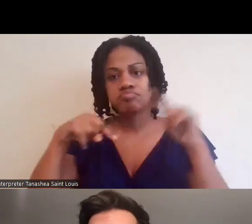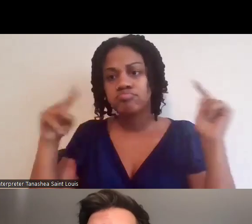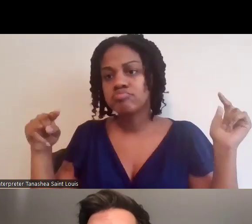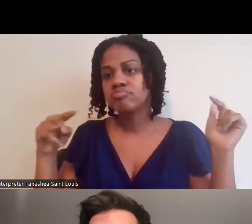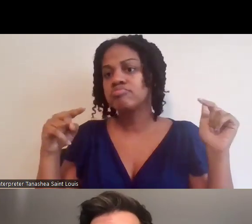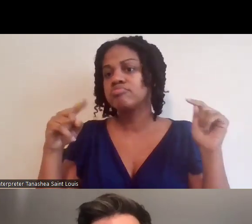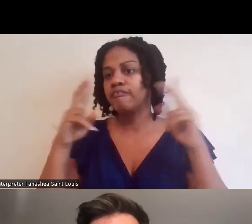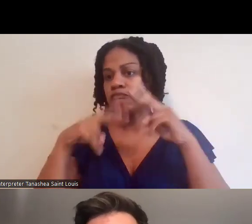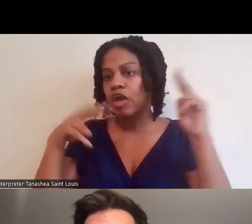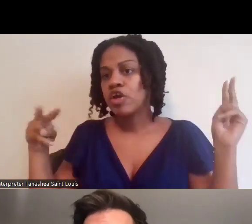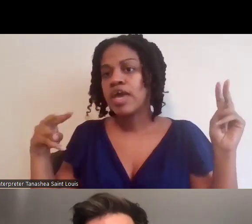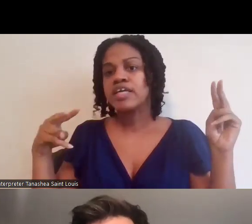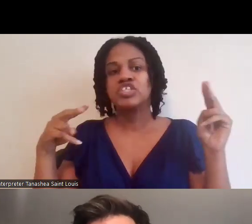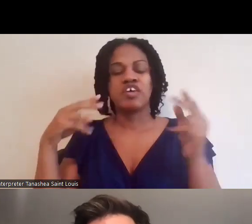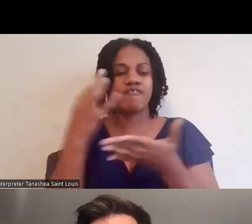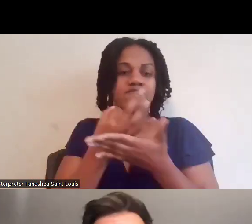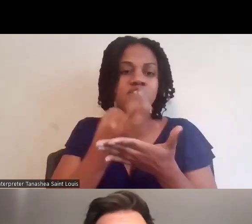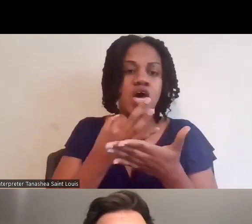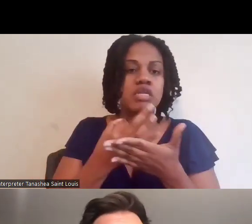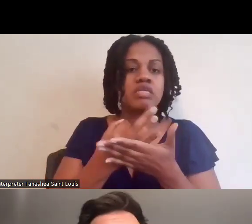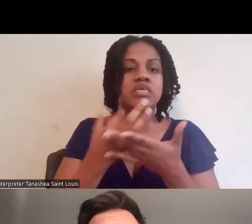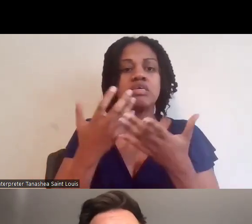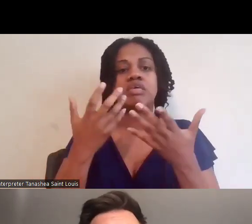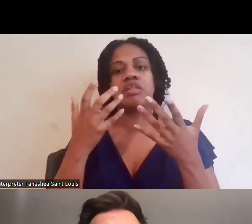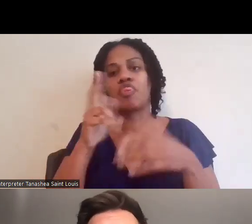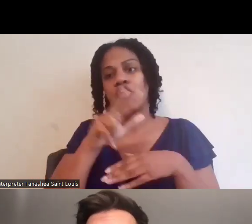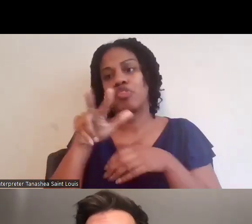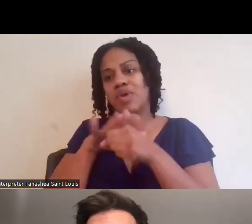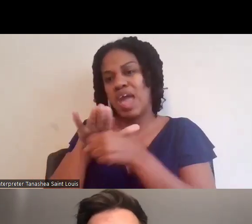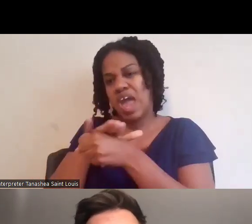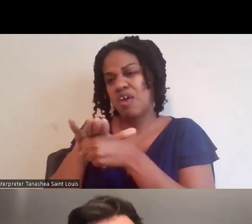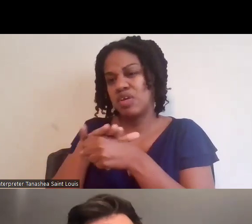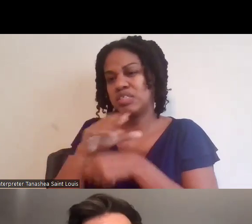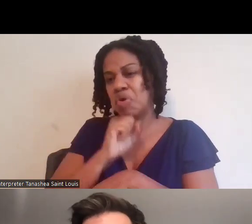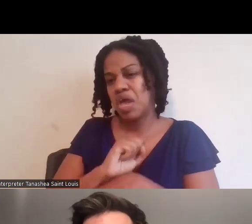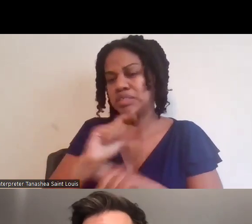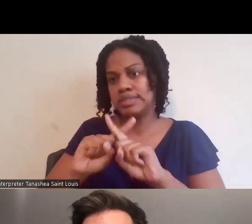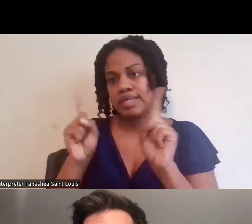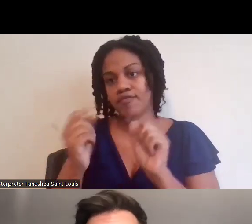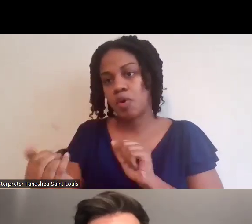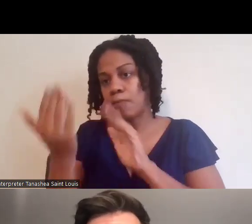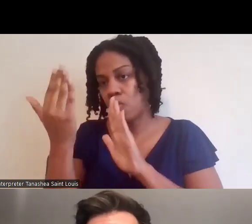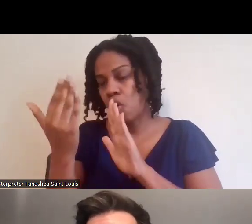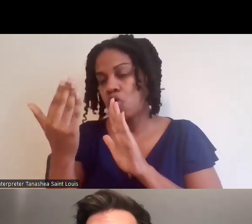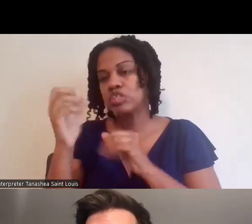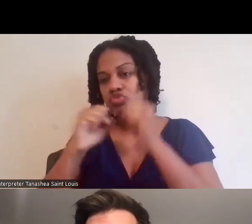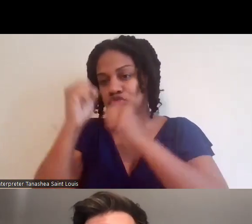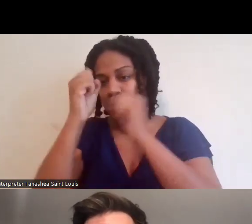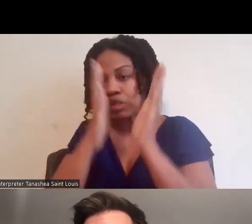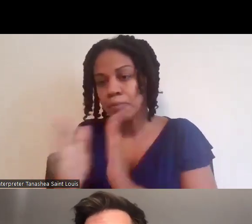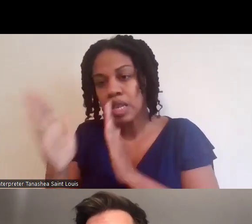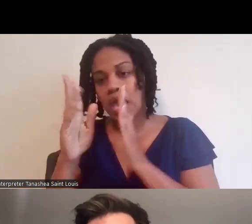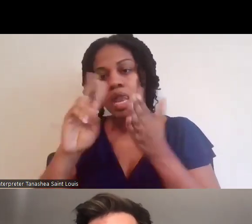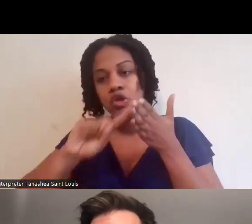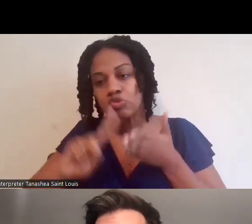of funding and capacities across the 33 area agencies on aging, different approaches to strategic planning and